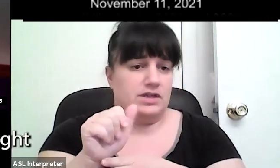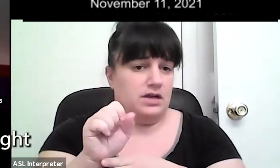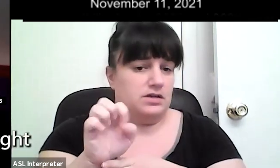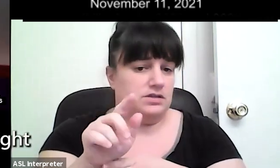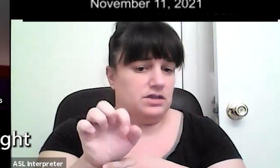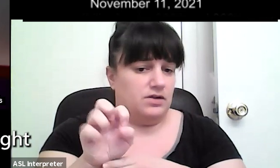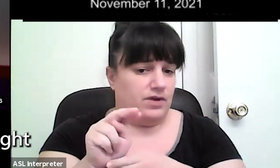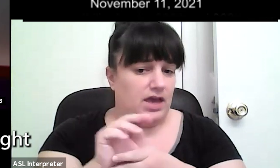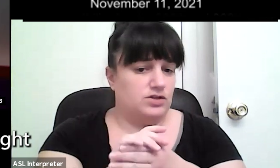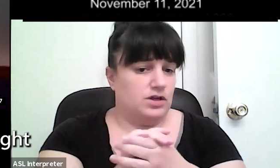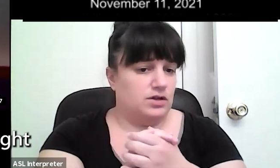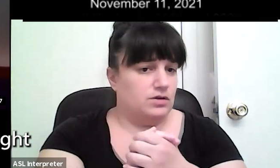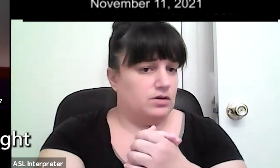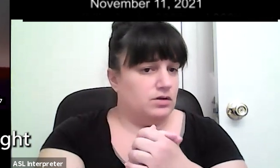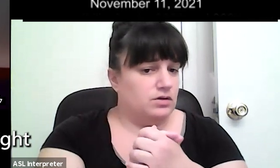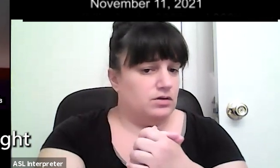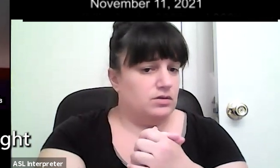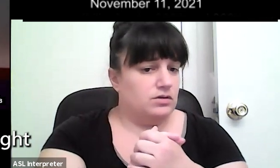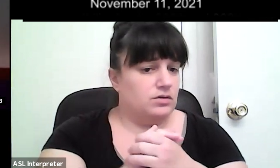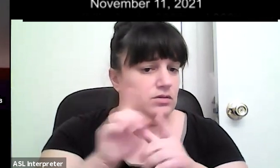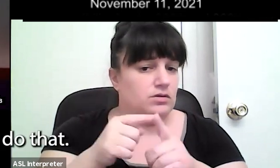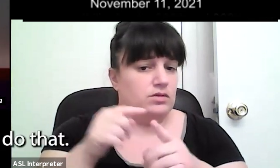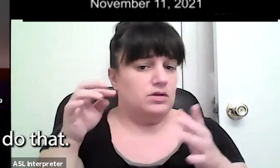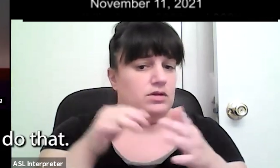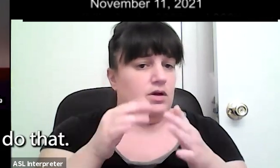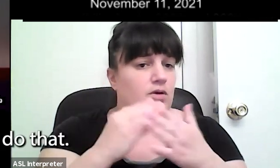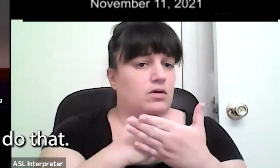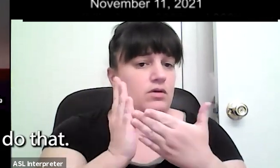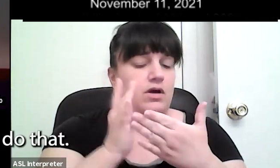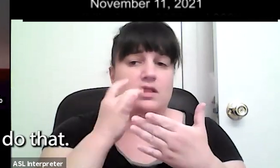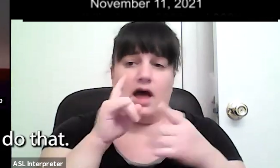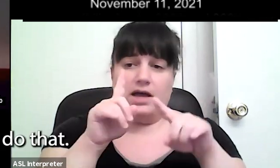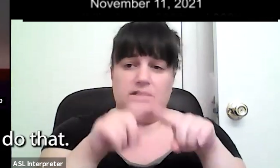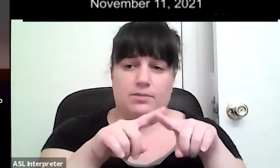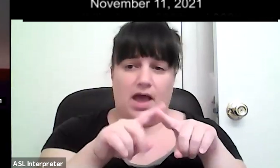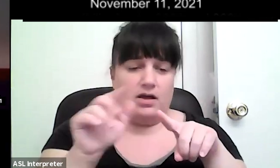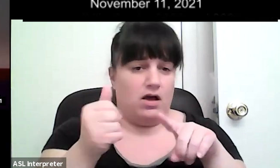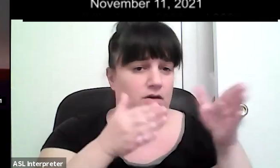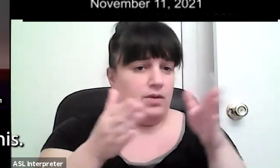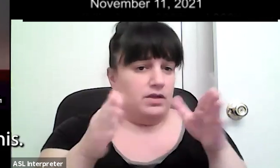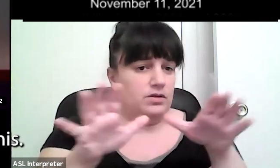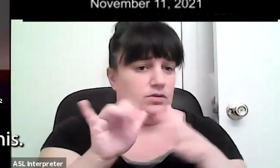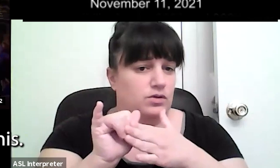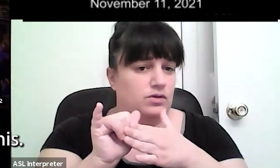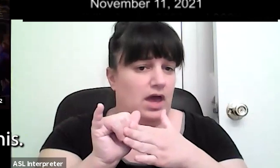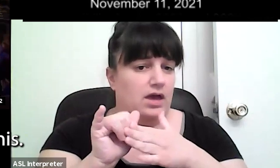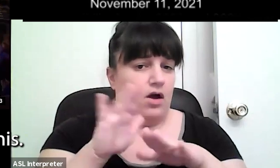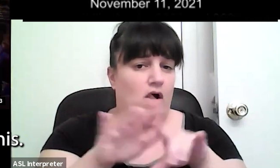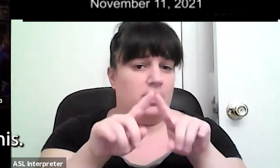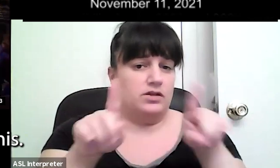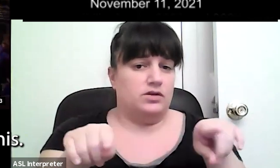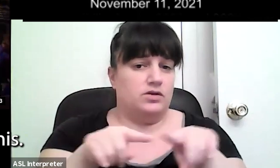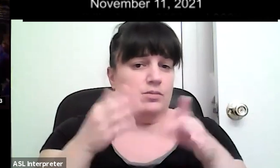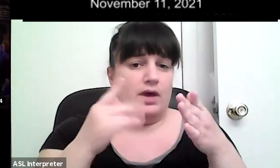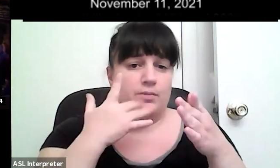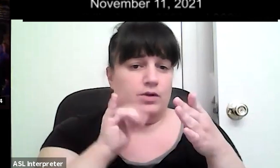we study a wider range of light, and we depend on other methods to do that. On the screen, it may look